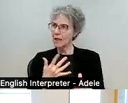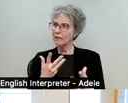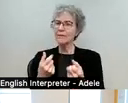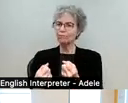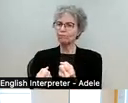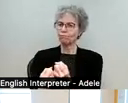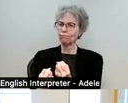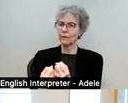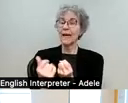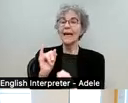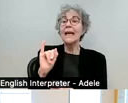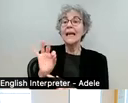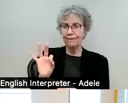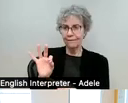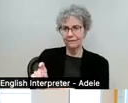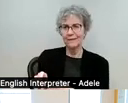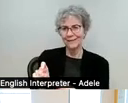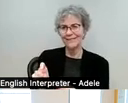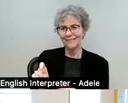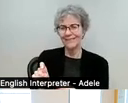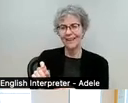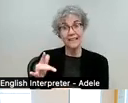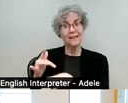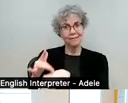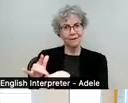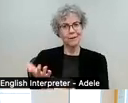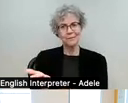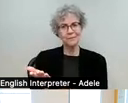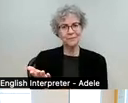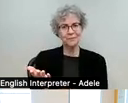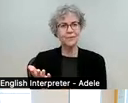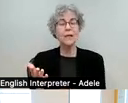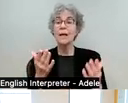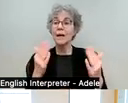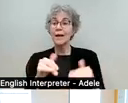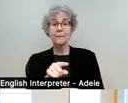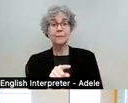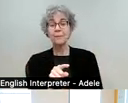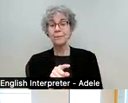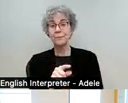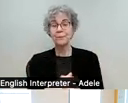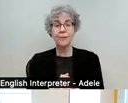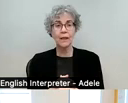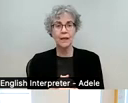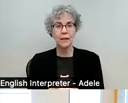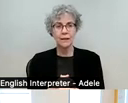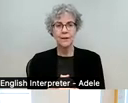a hand available to help if needed. So the next slide